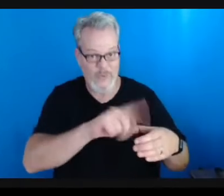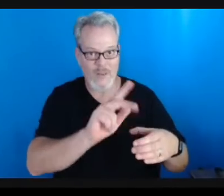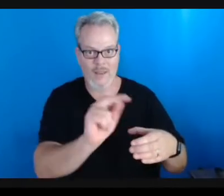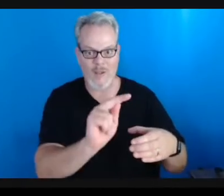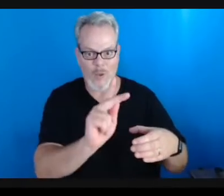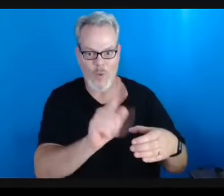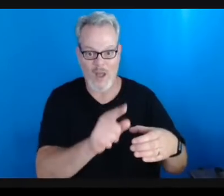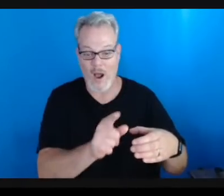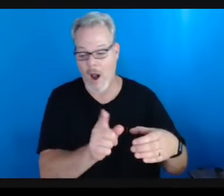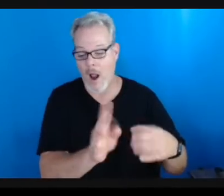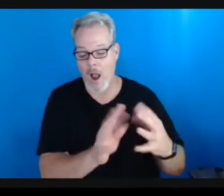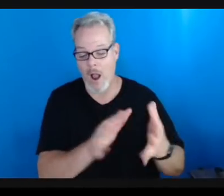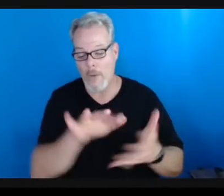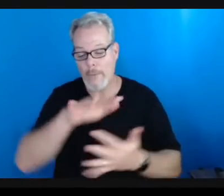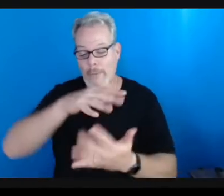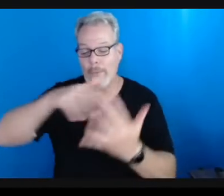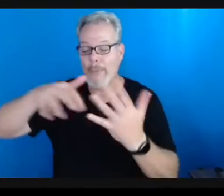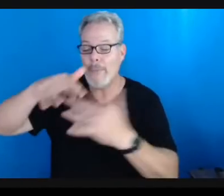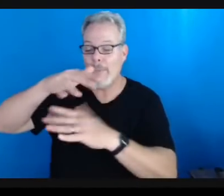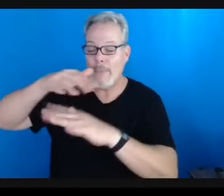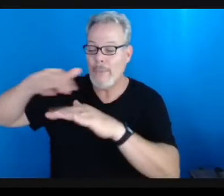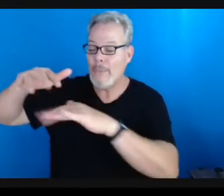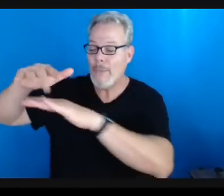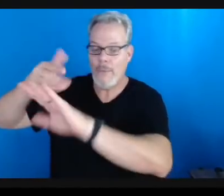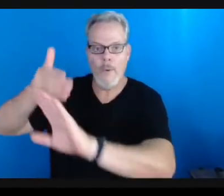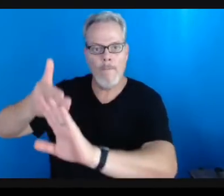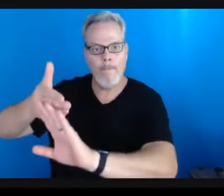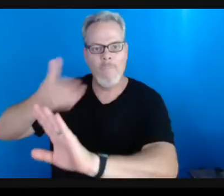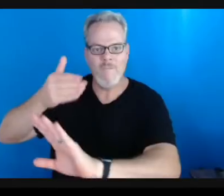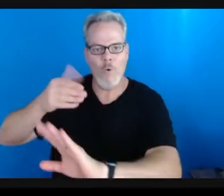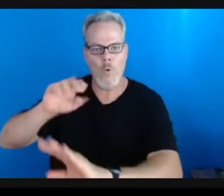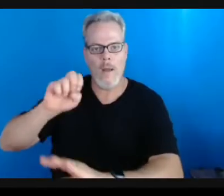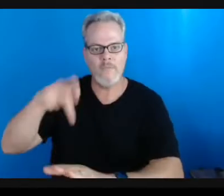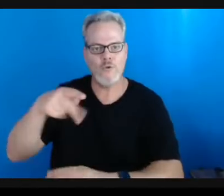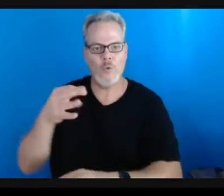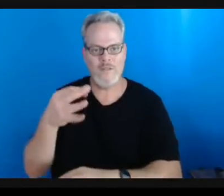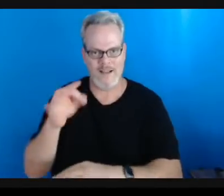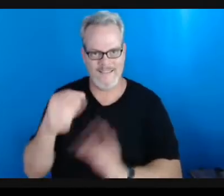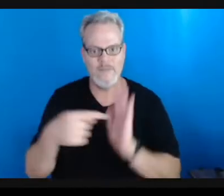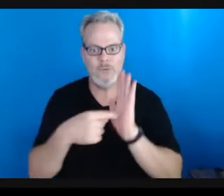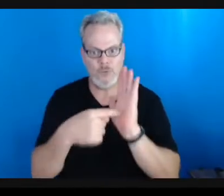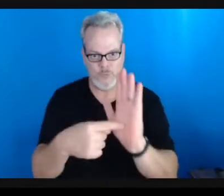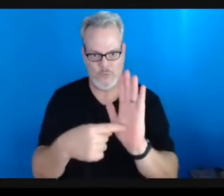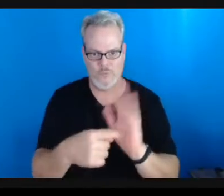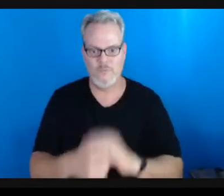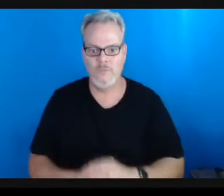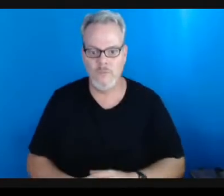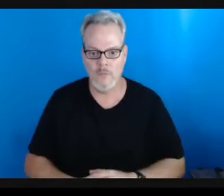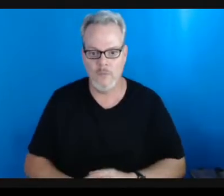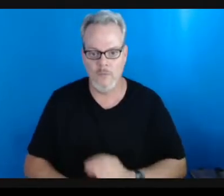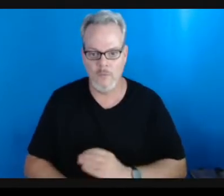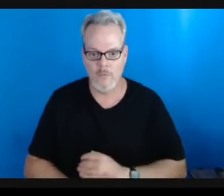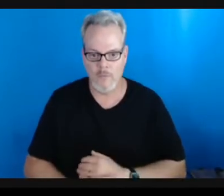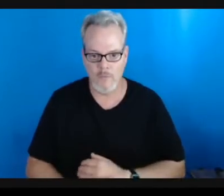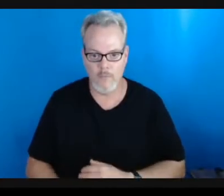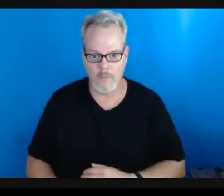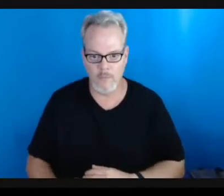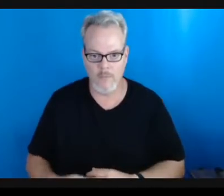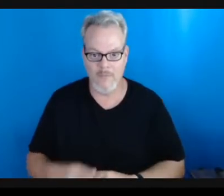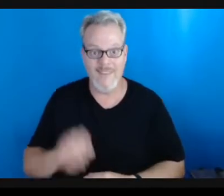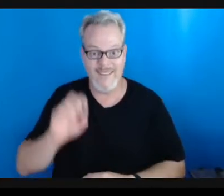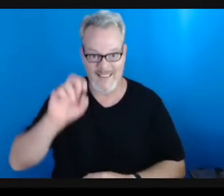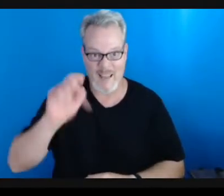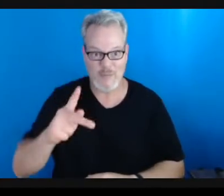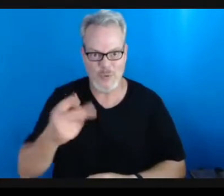the gas cloud before episode 19. And so let's play it. Here comes episode 19 with its bursts